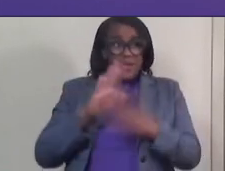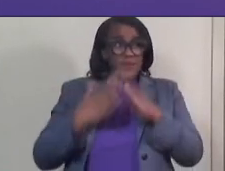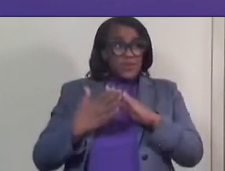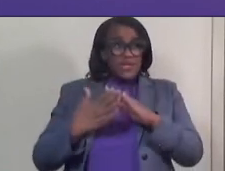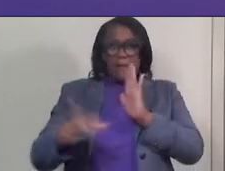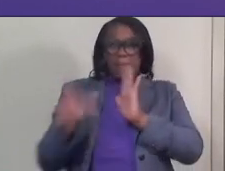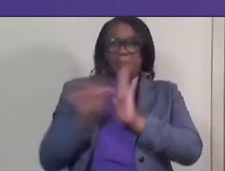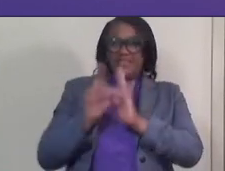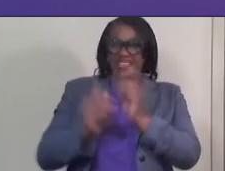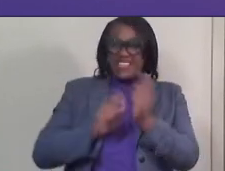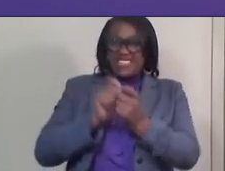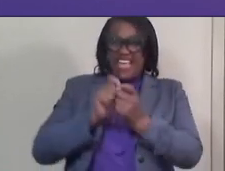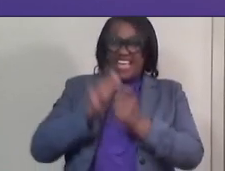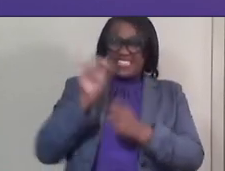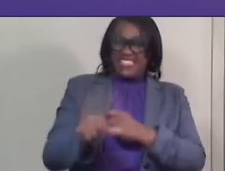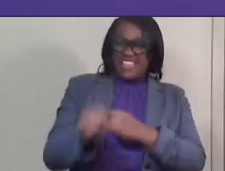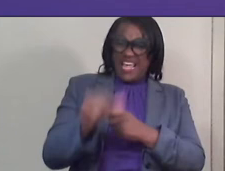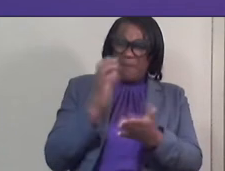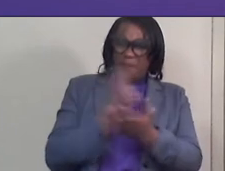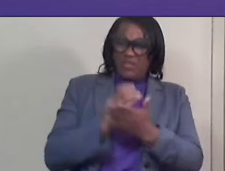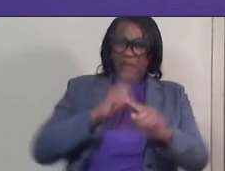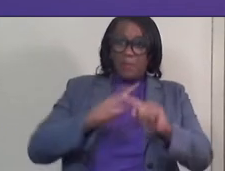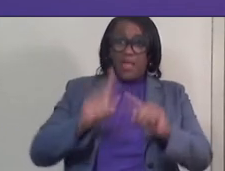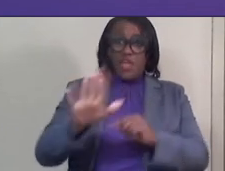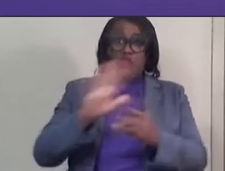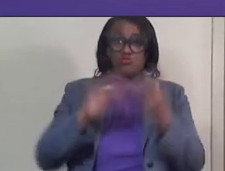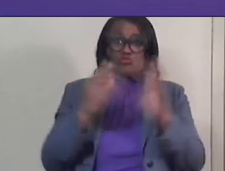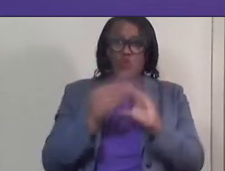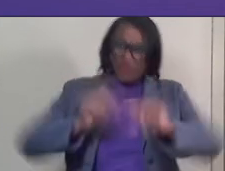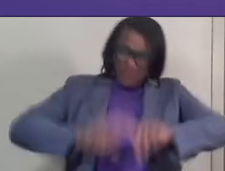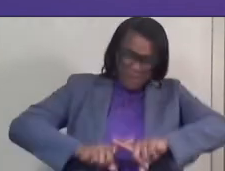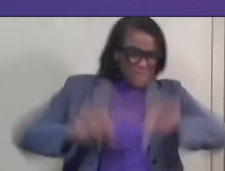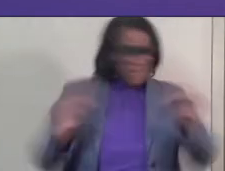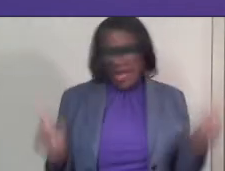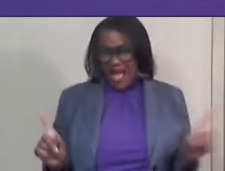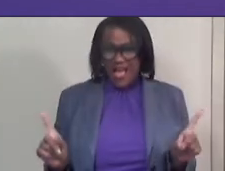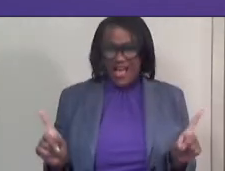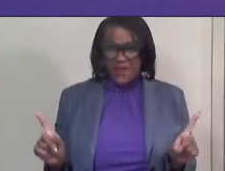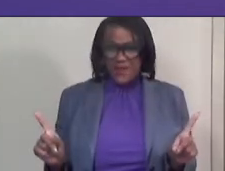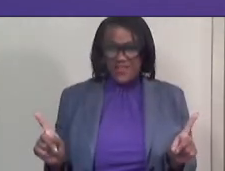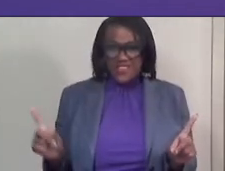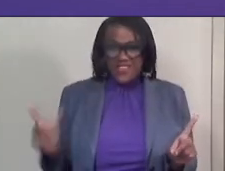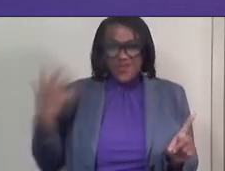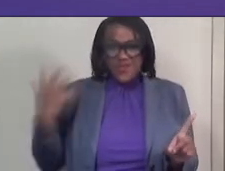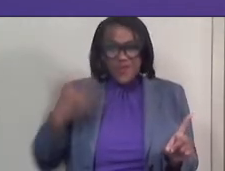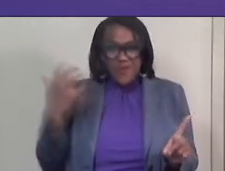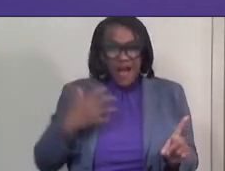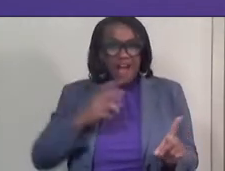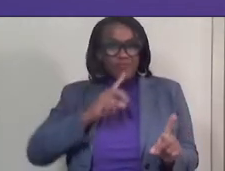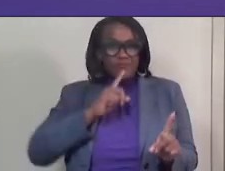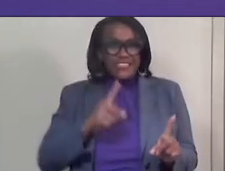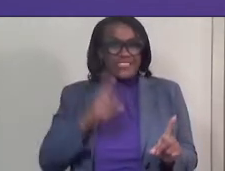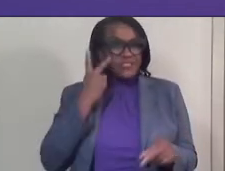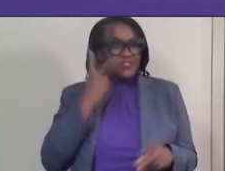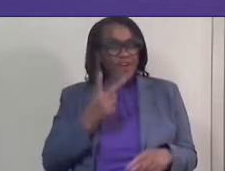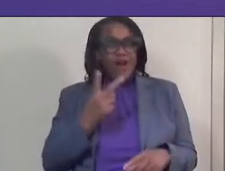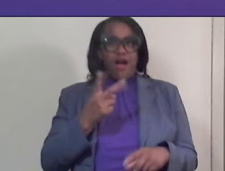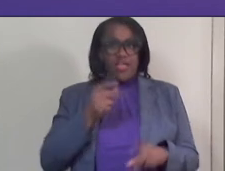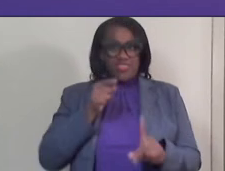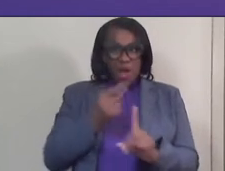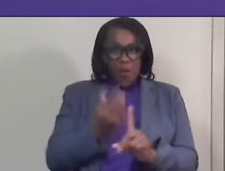same photo but tell a completely different story really illuminated for me, and as does